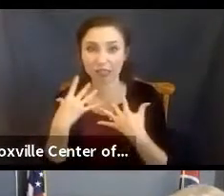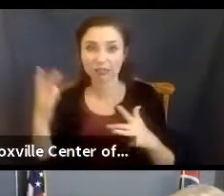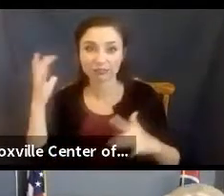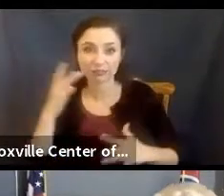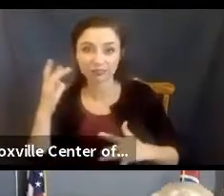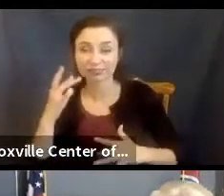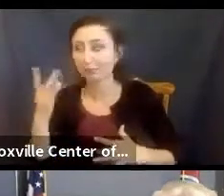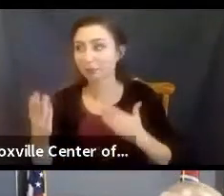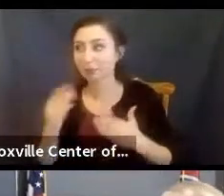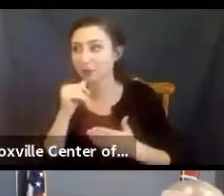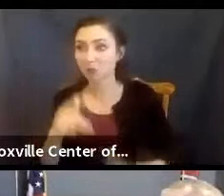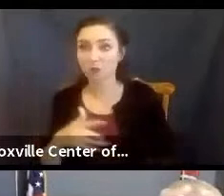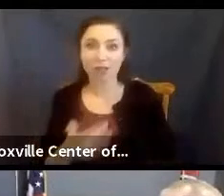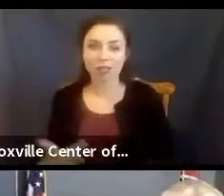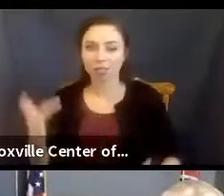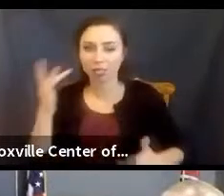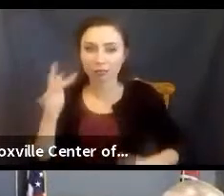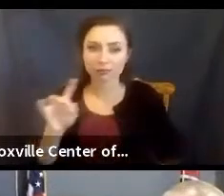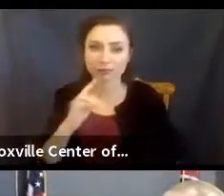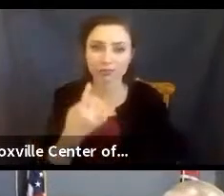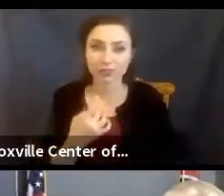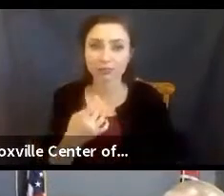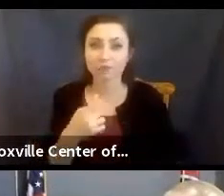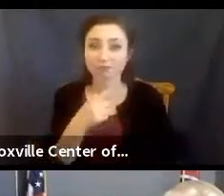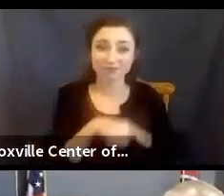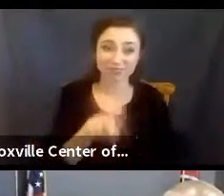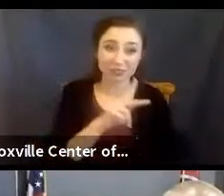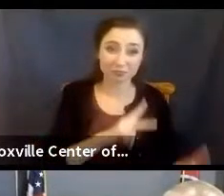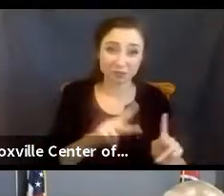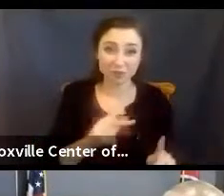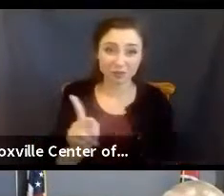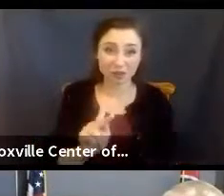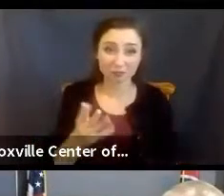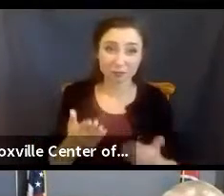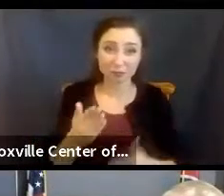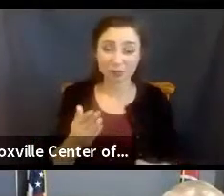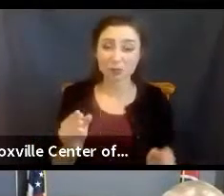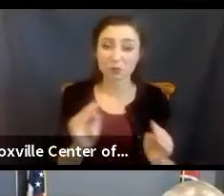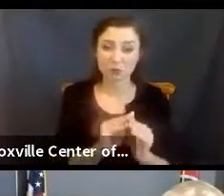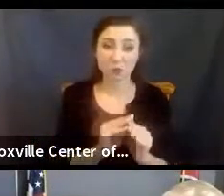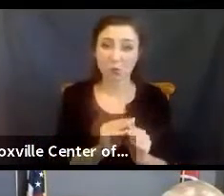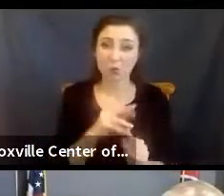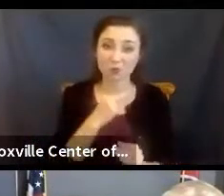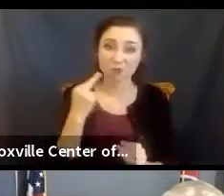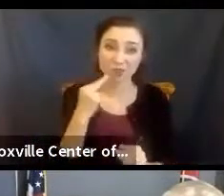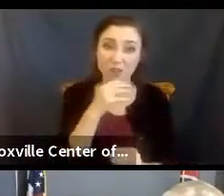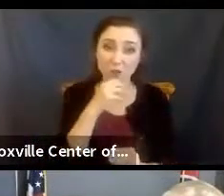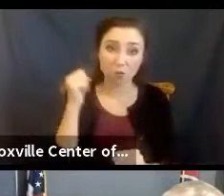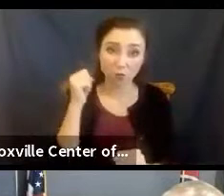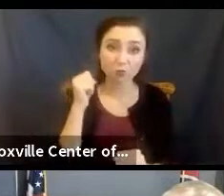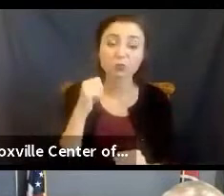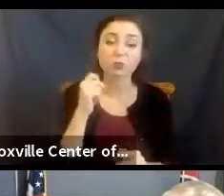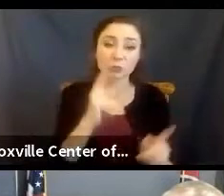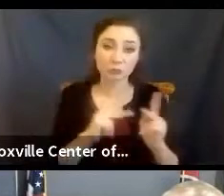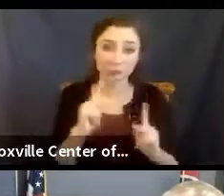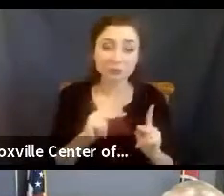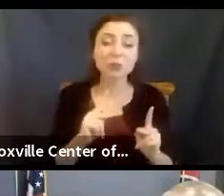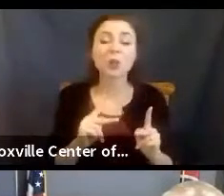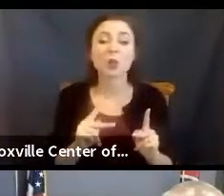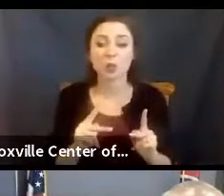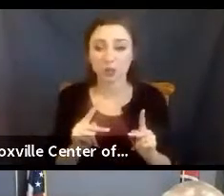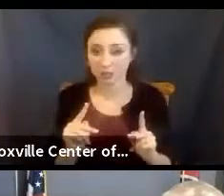Knoxville may be more at risk. There's more people, we're older than college students. We sometimes